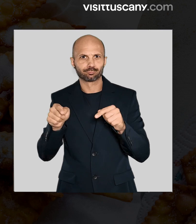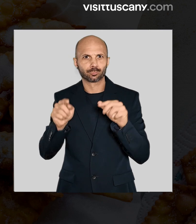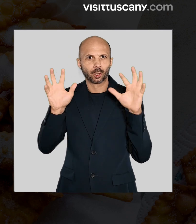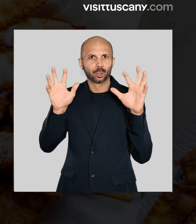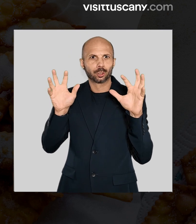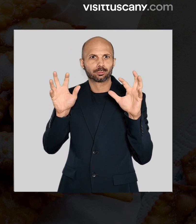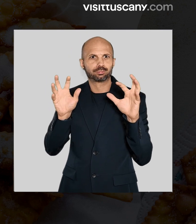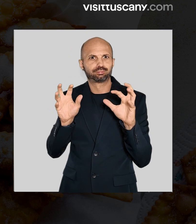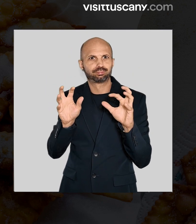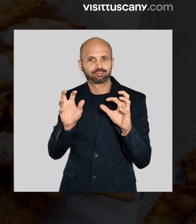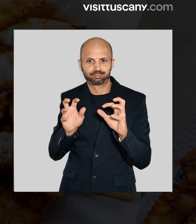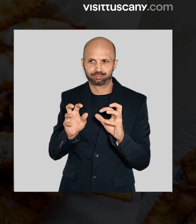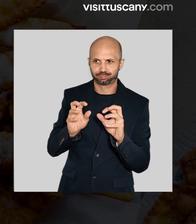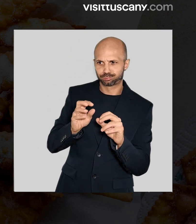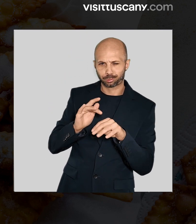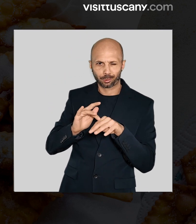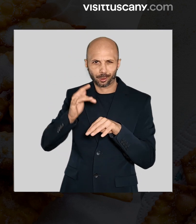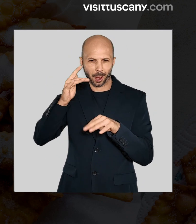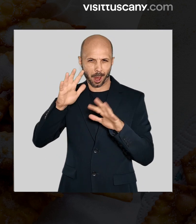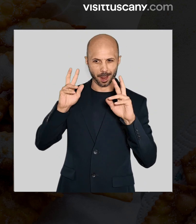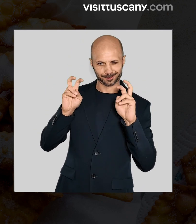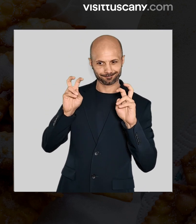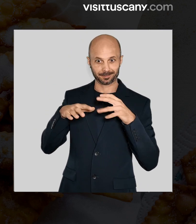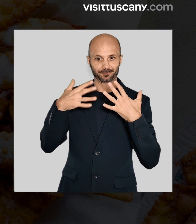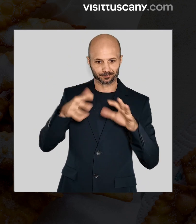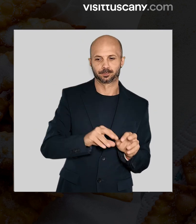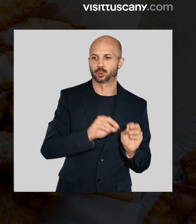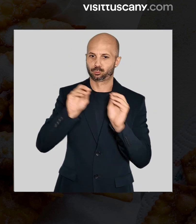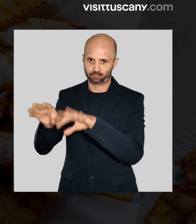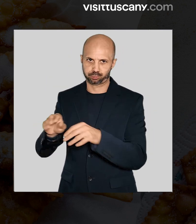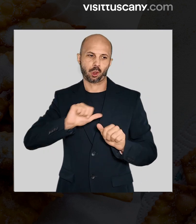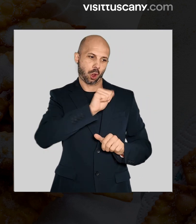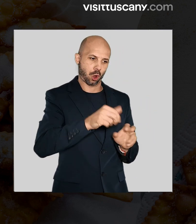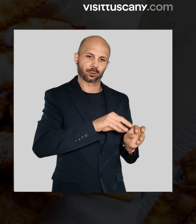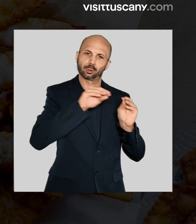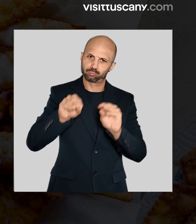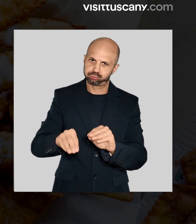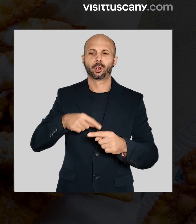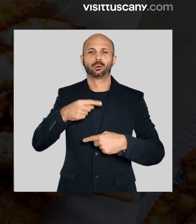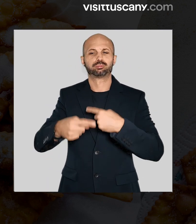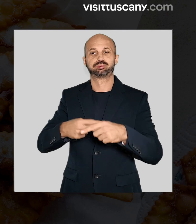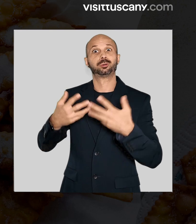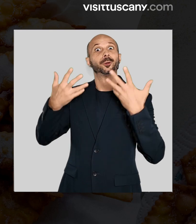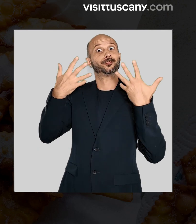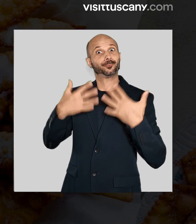Remove the cenci from the oil and drain them for a few minutes on a dish lined with kitchen paper.